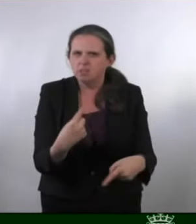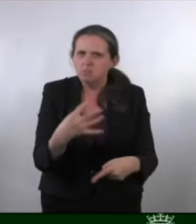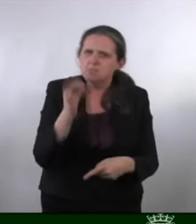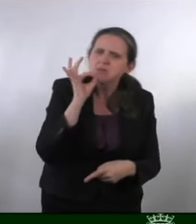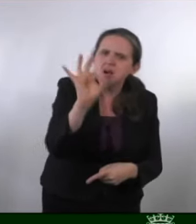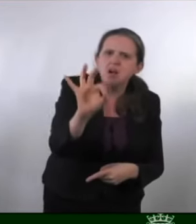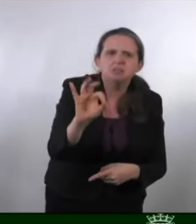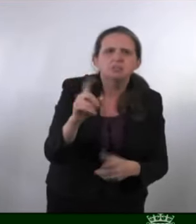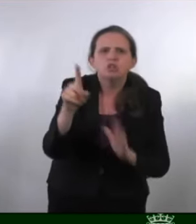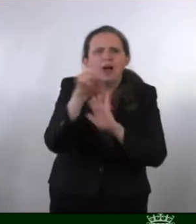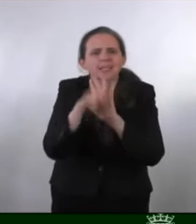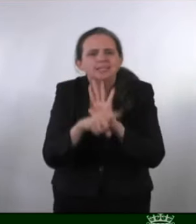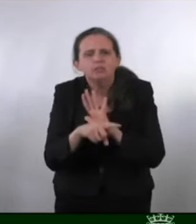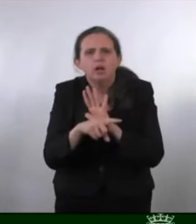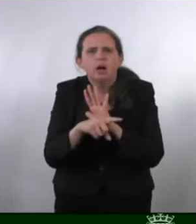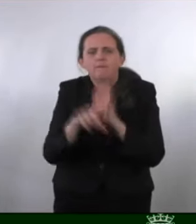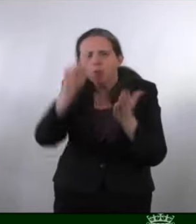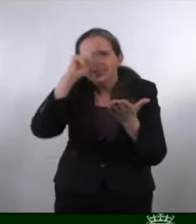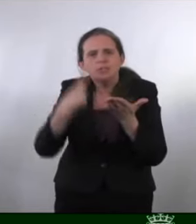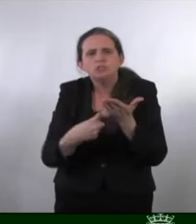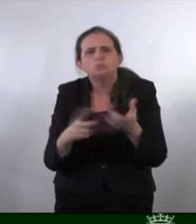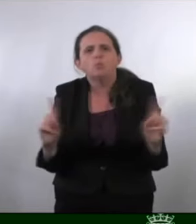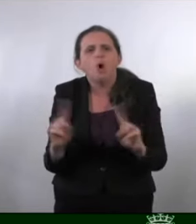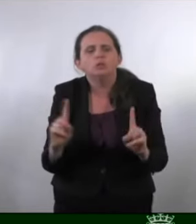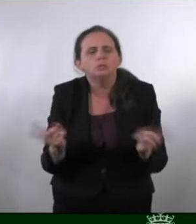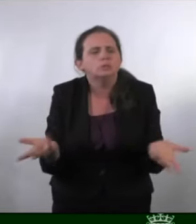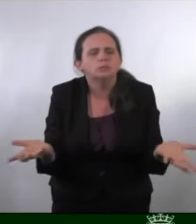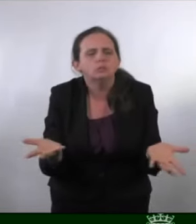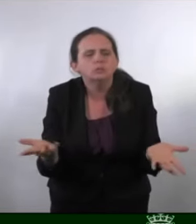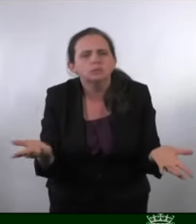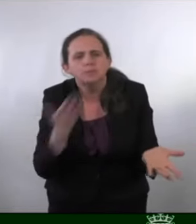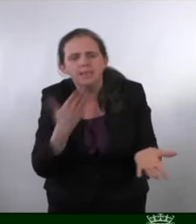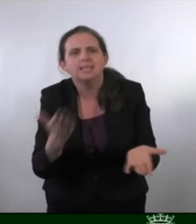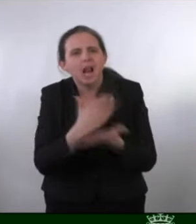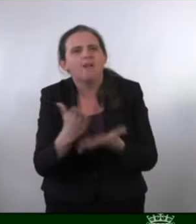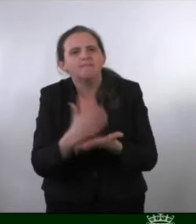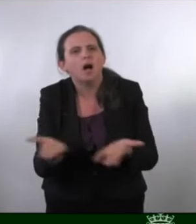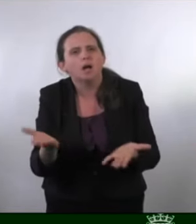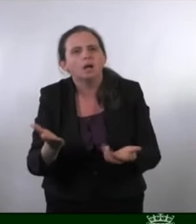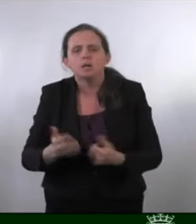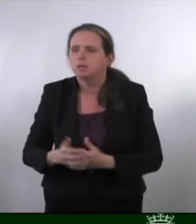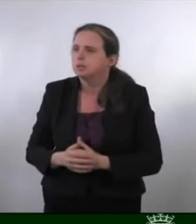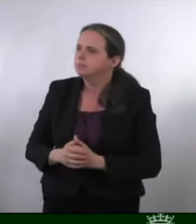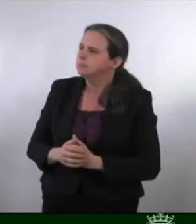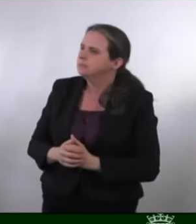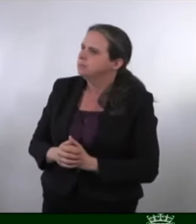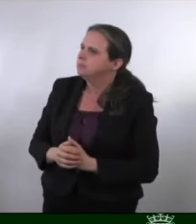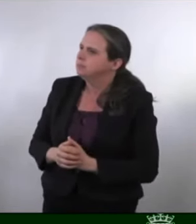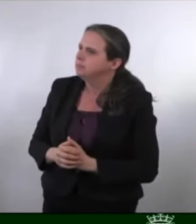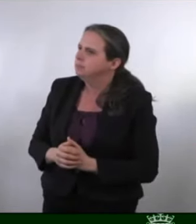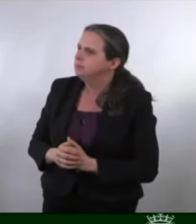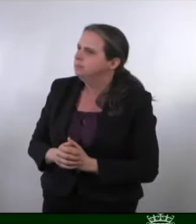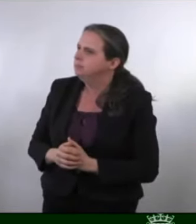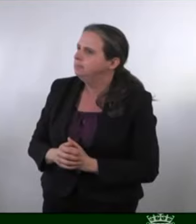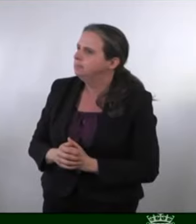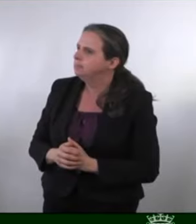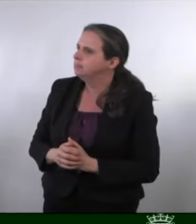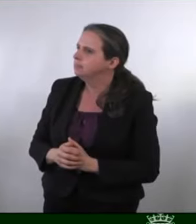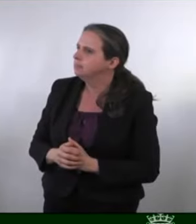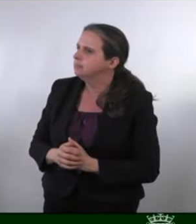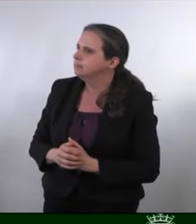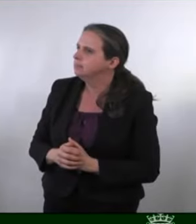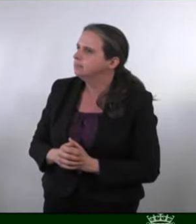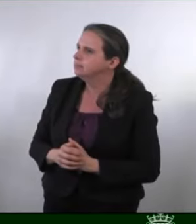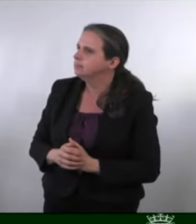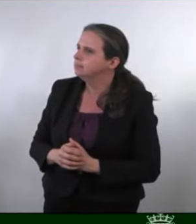decisions? Minister. Well, with great respect to the honourable gentleman, perhaps that was one of